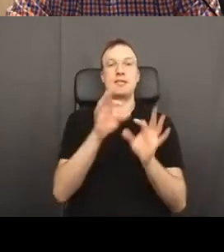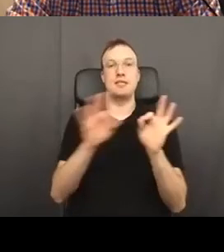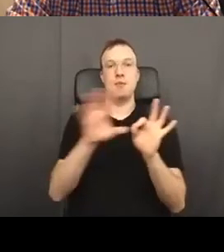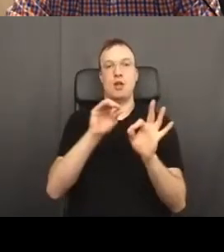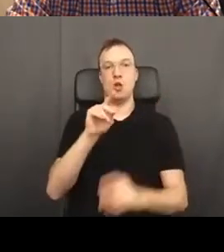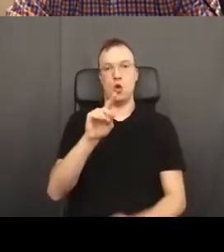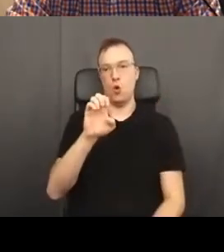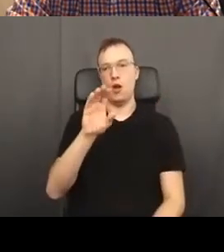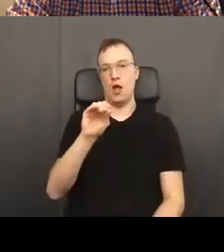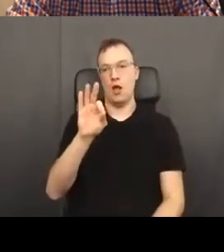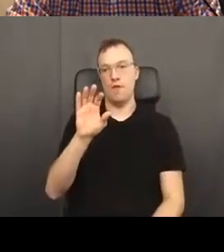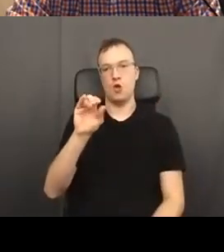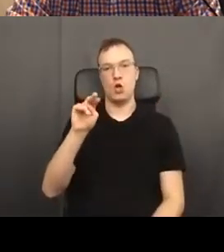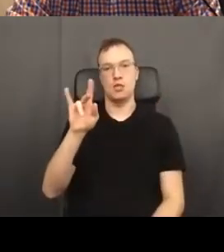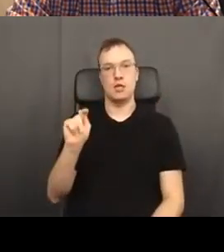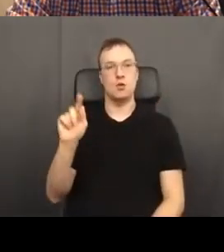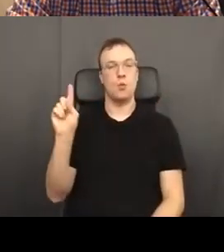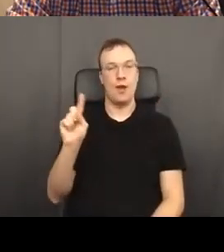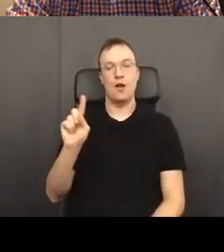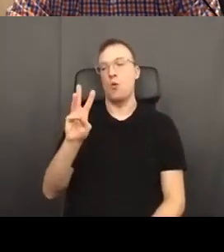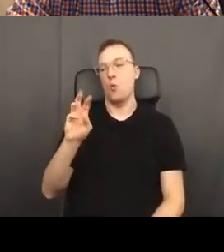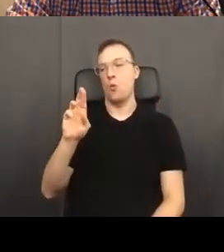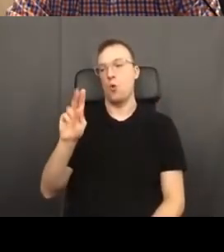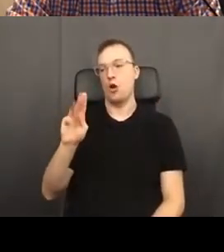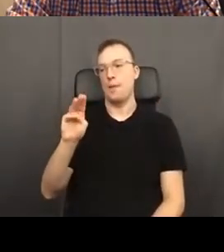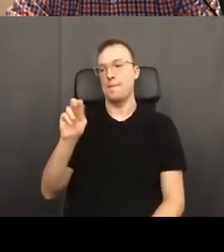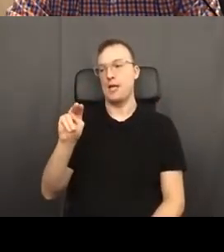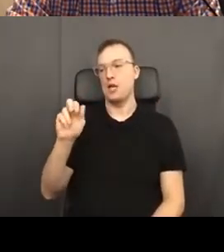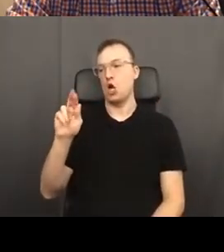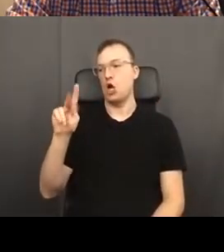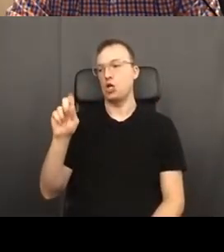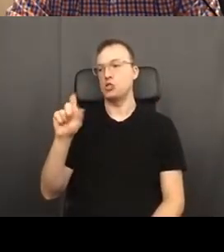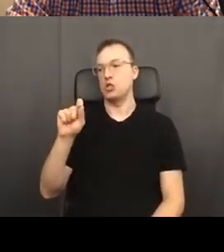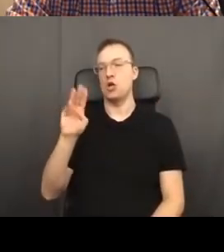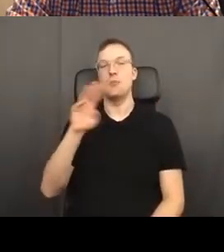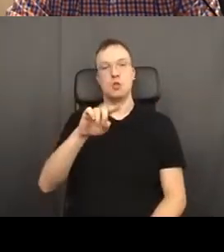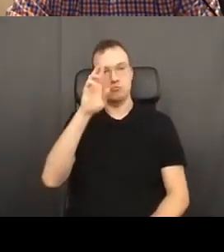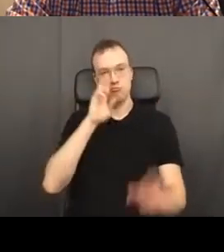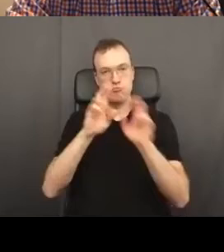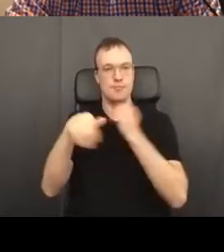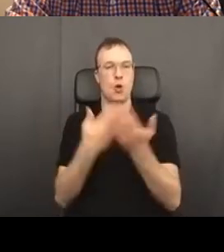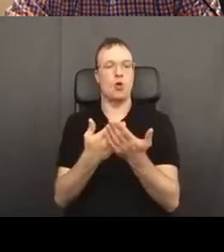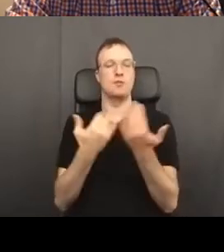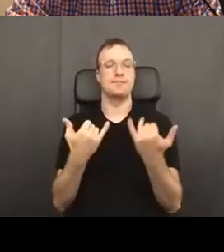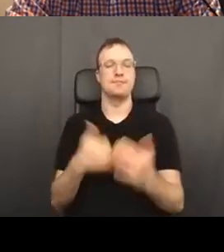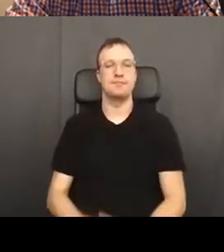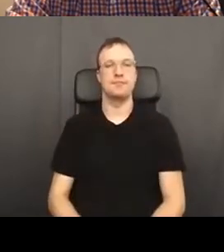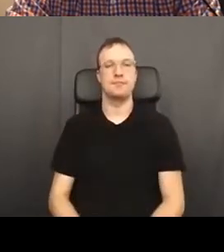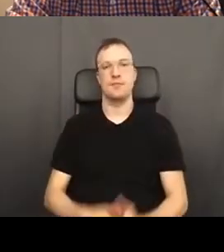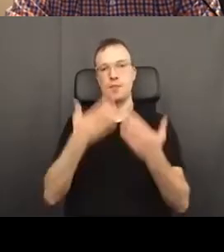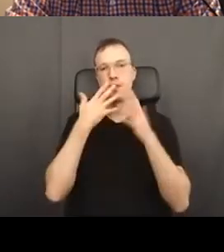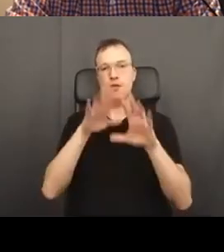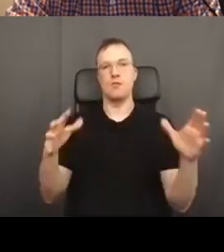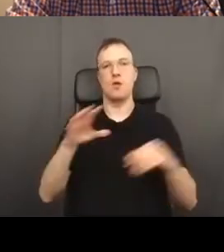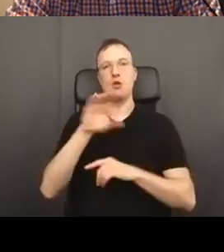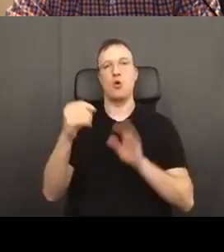at workmanarts.com and ensure that you are treating everyone tonight with respect. We'd like to thank our